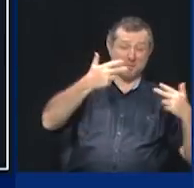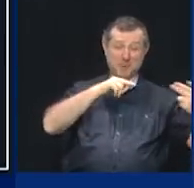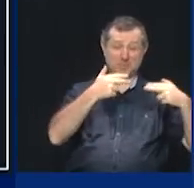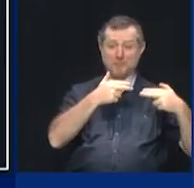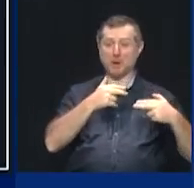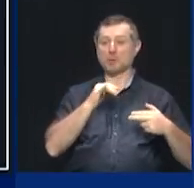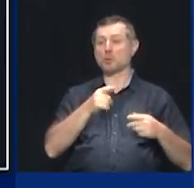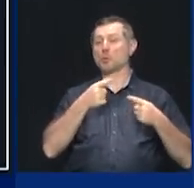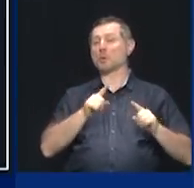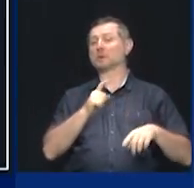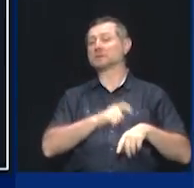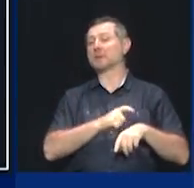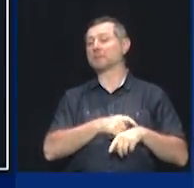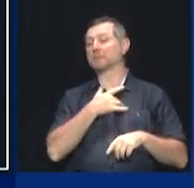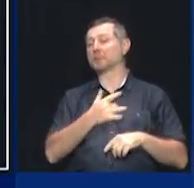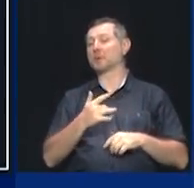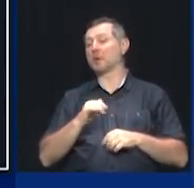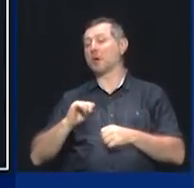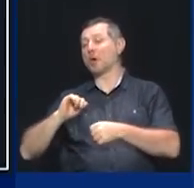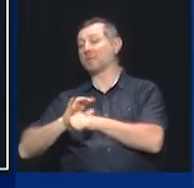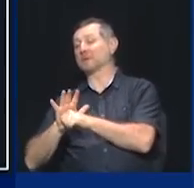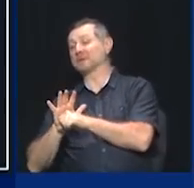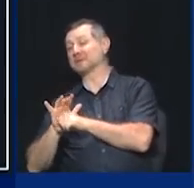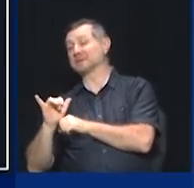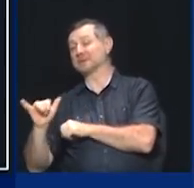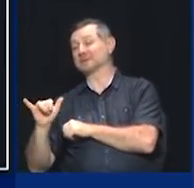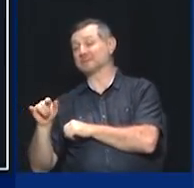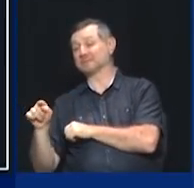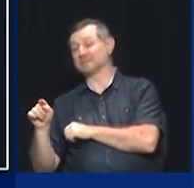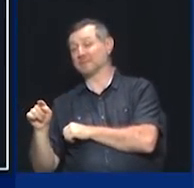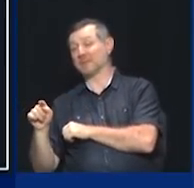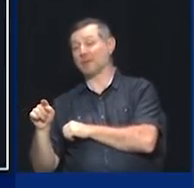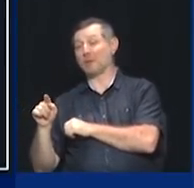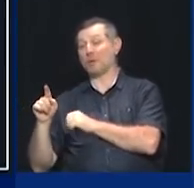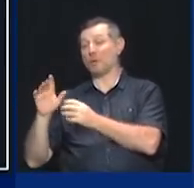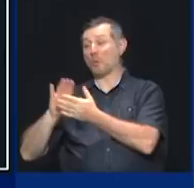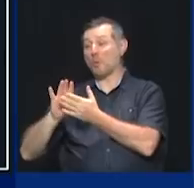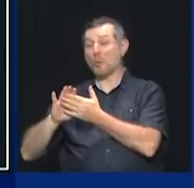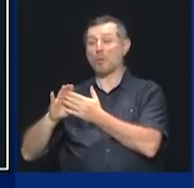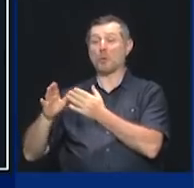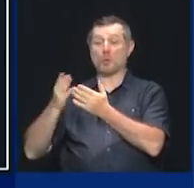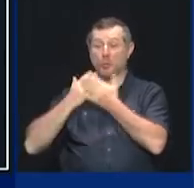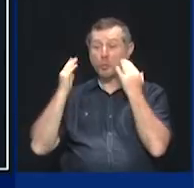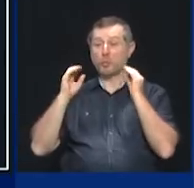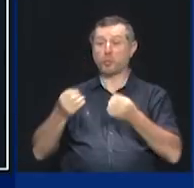not in school. I have nowhere to go. I have no job.